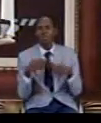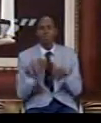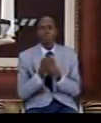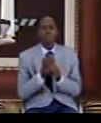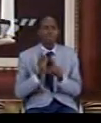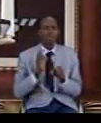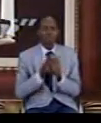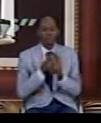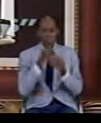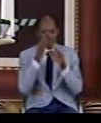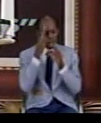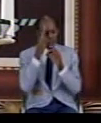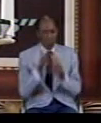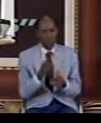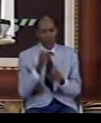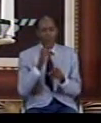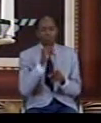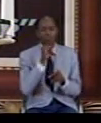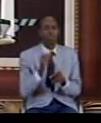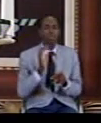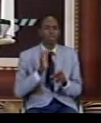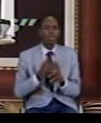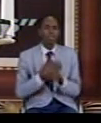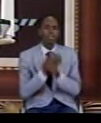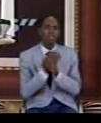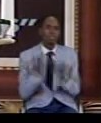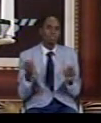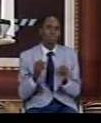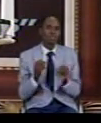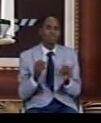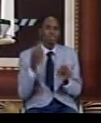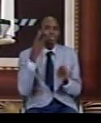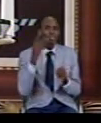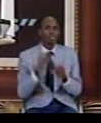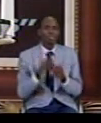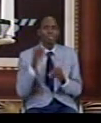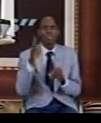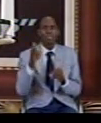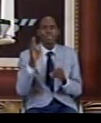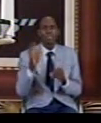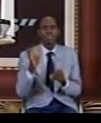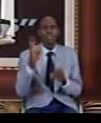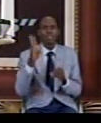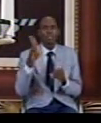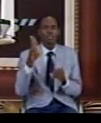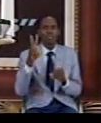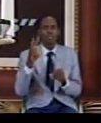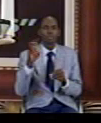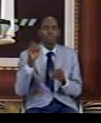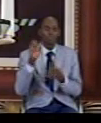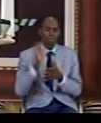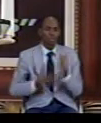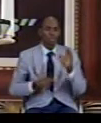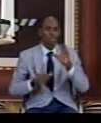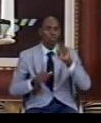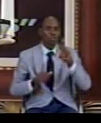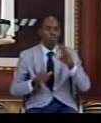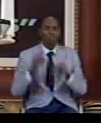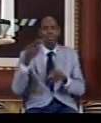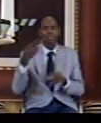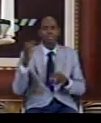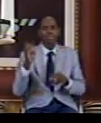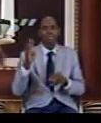our salvation? Bearing the cross all the time. Hebrews chapter 12, I'm reading from verse 2. Hebrews